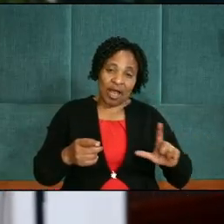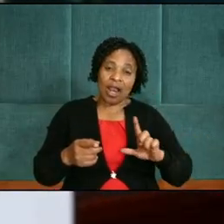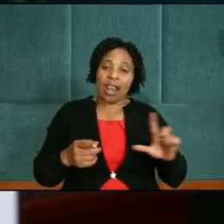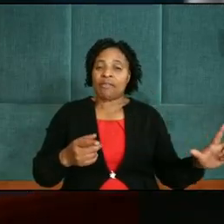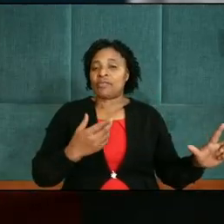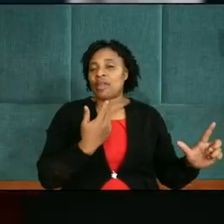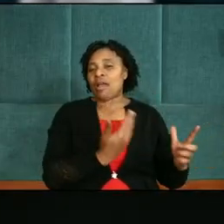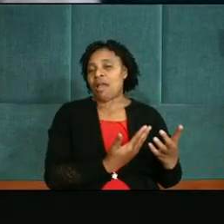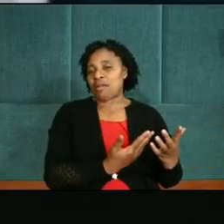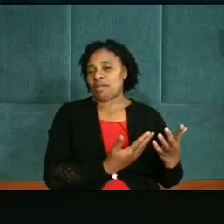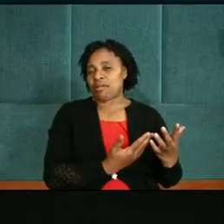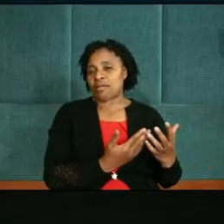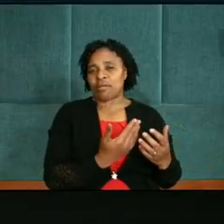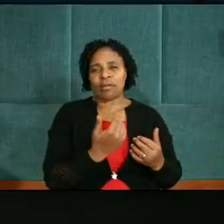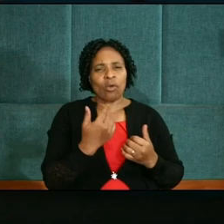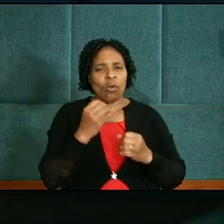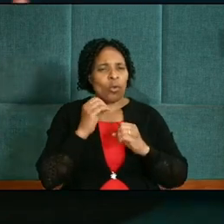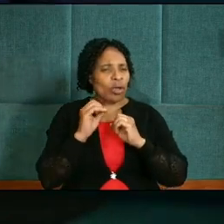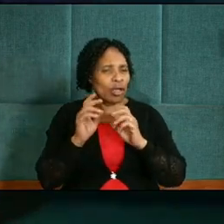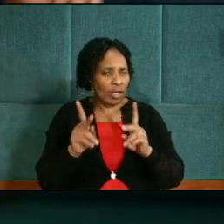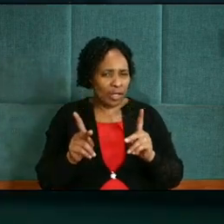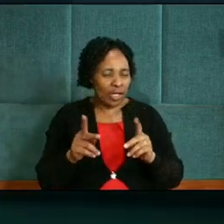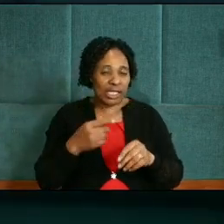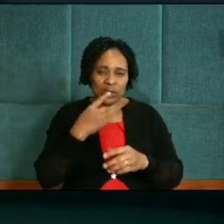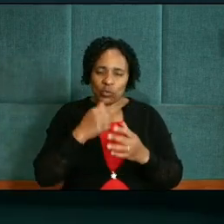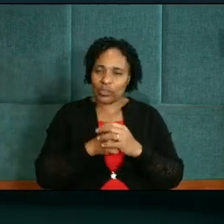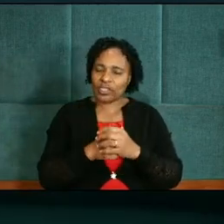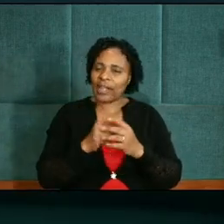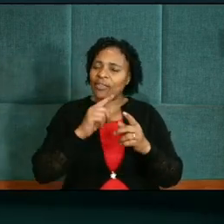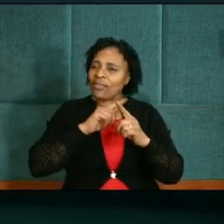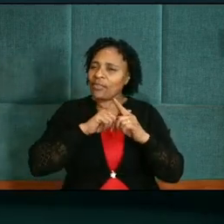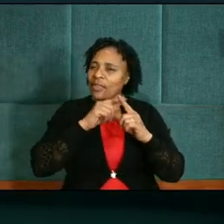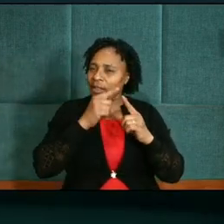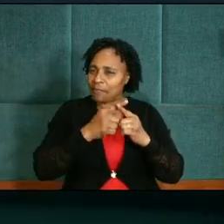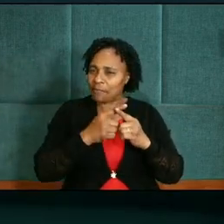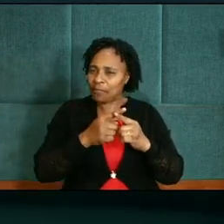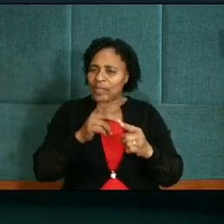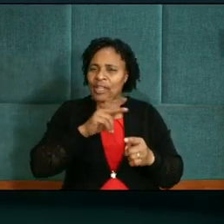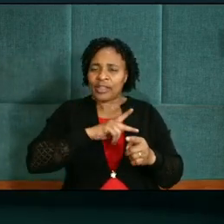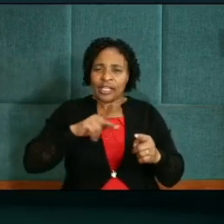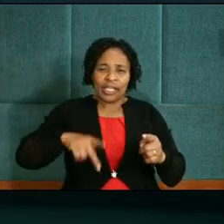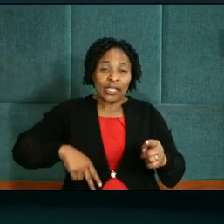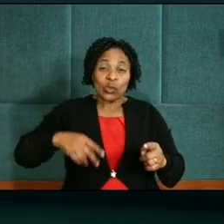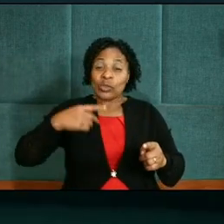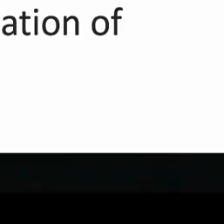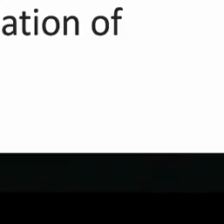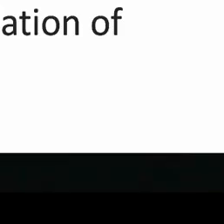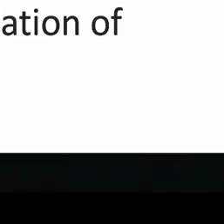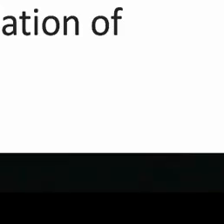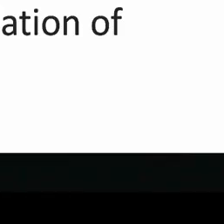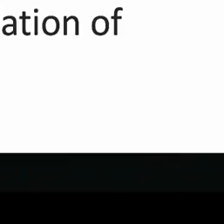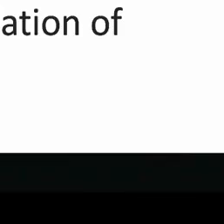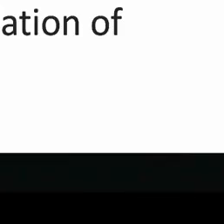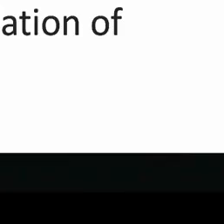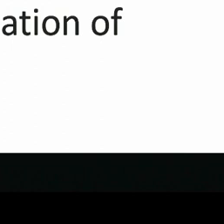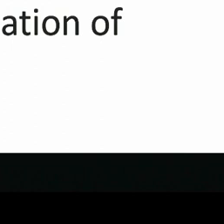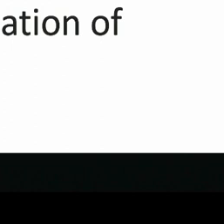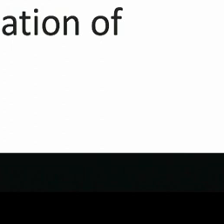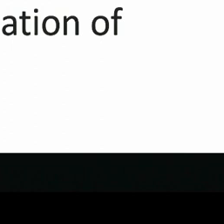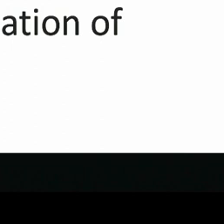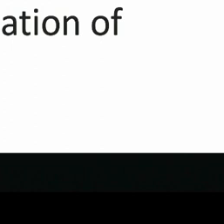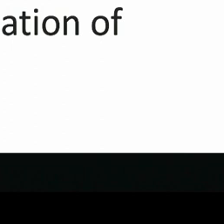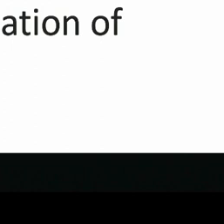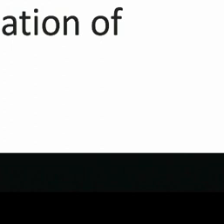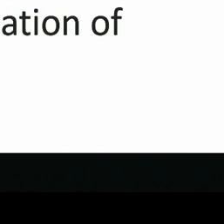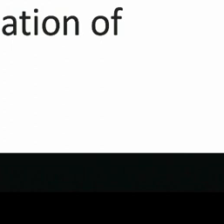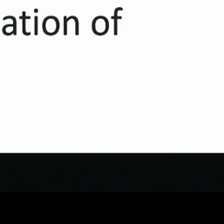left hand. Okay. He says, then the king will say to those on the right